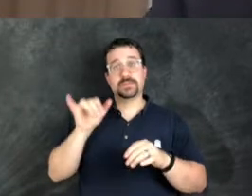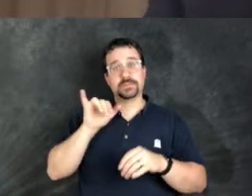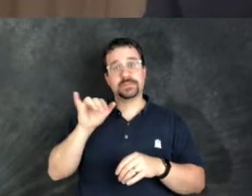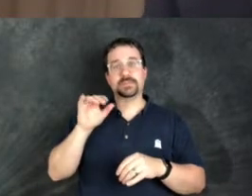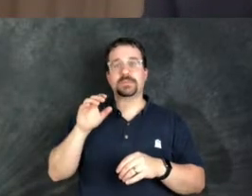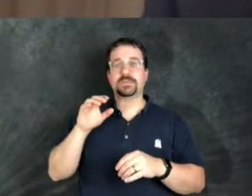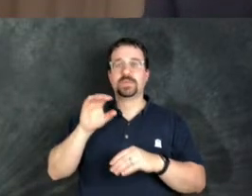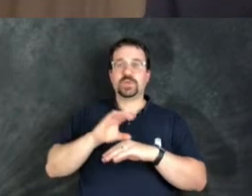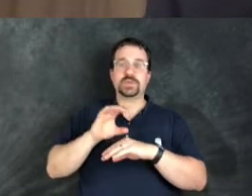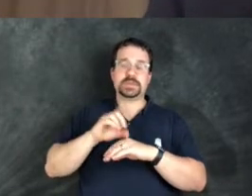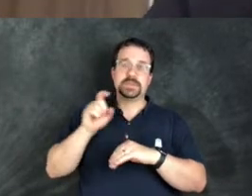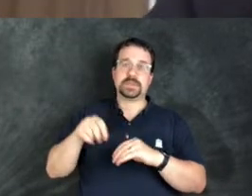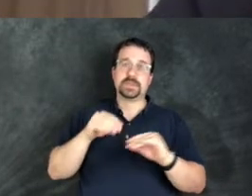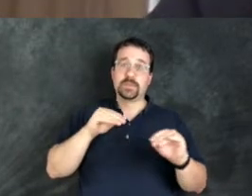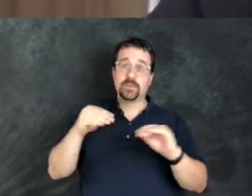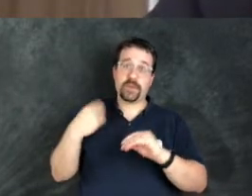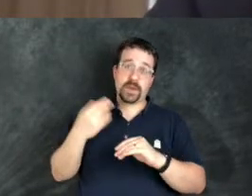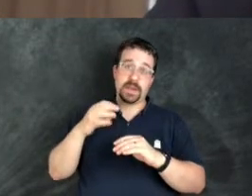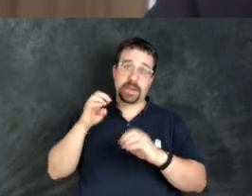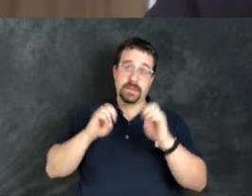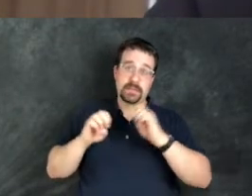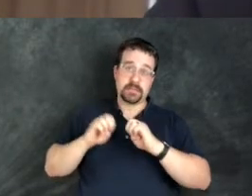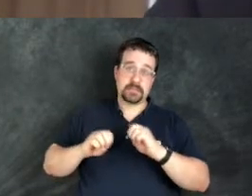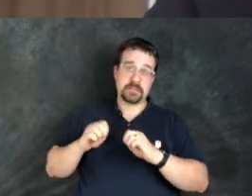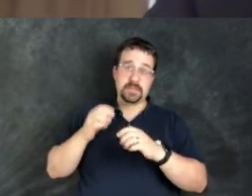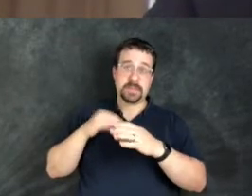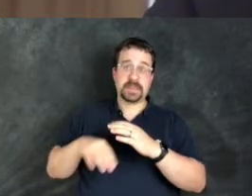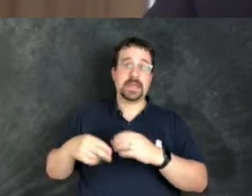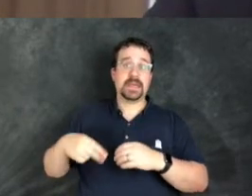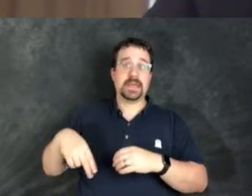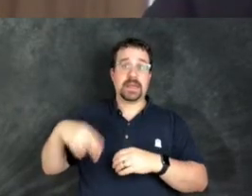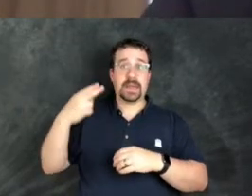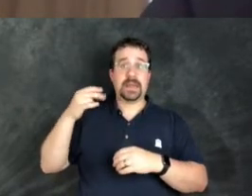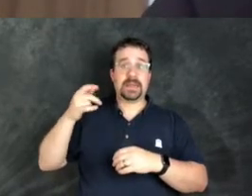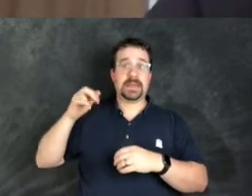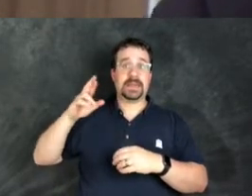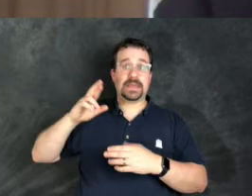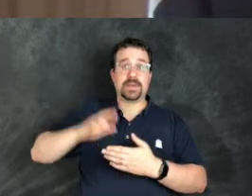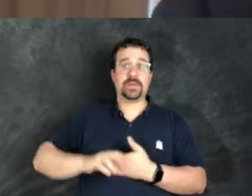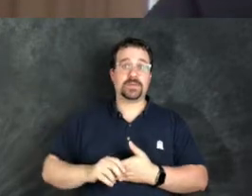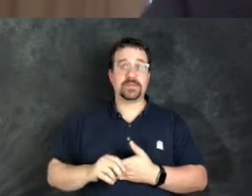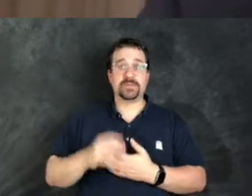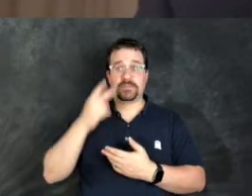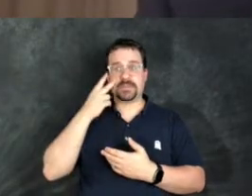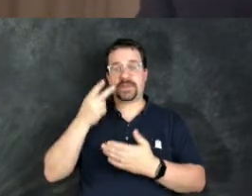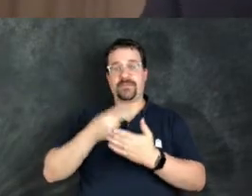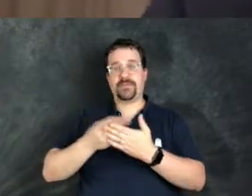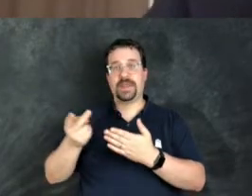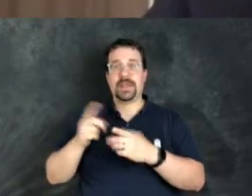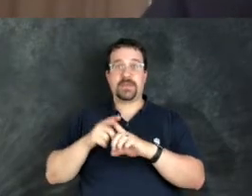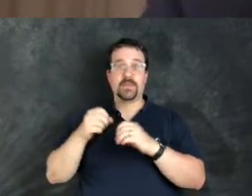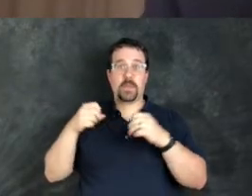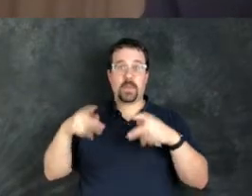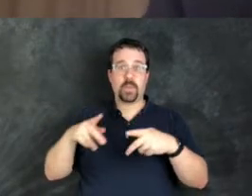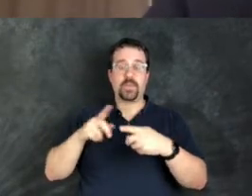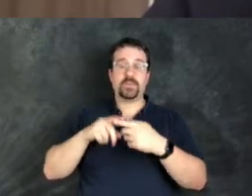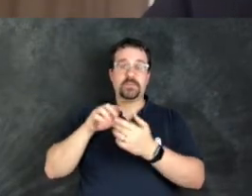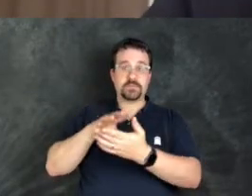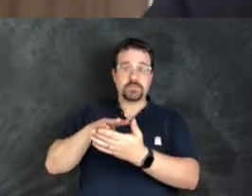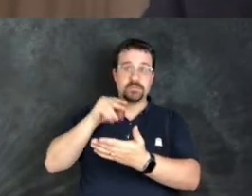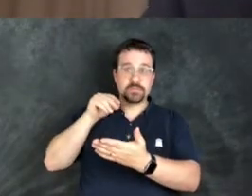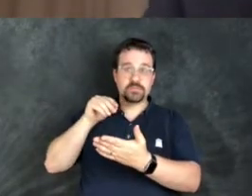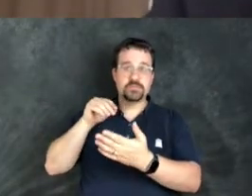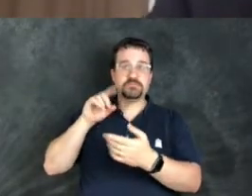Likewise, the church needs to move our experimentation into high gear and see failure as an opportunity to